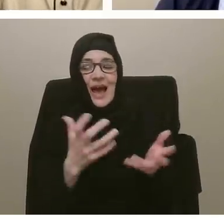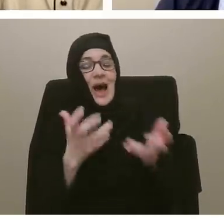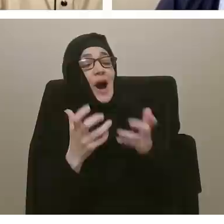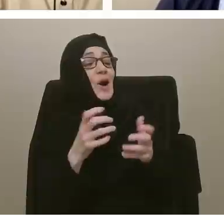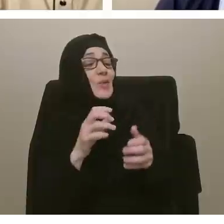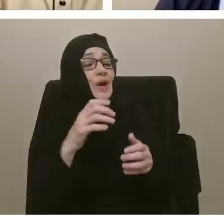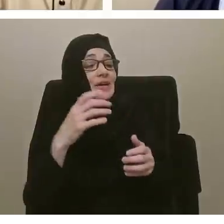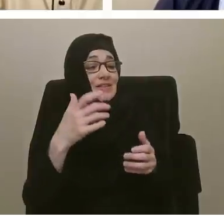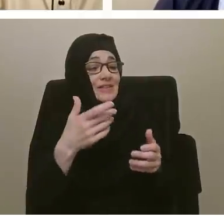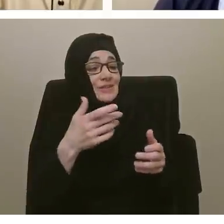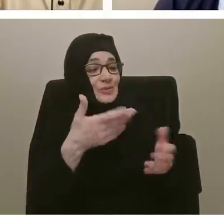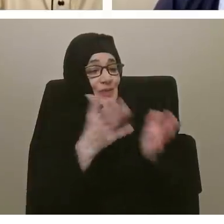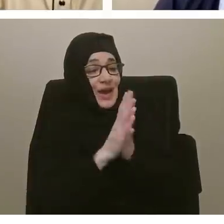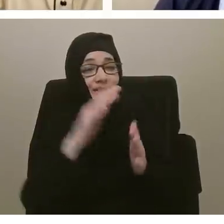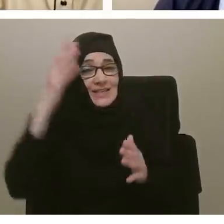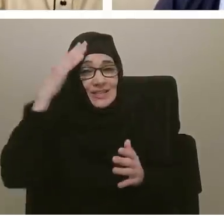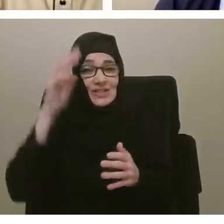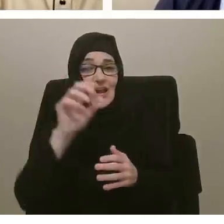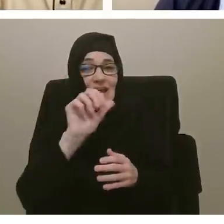his powers, because he